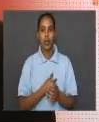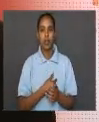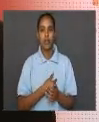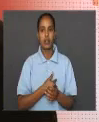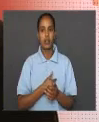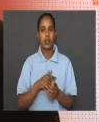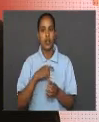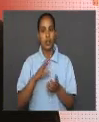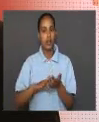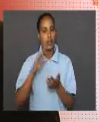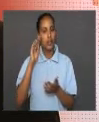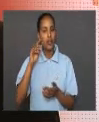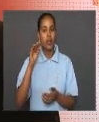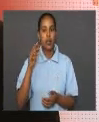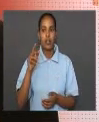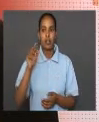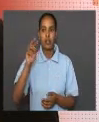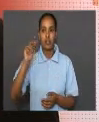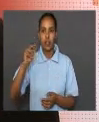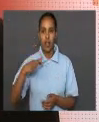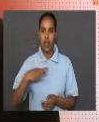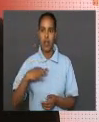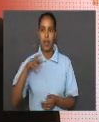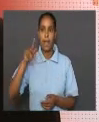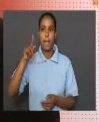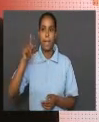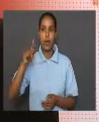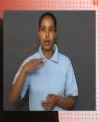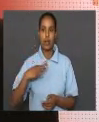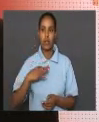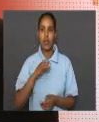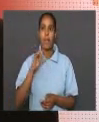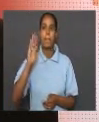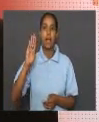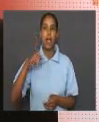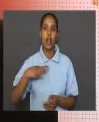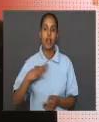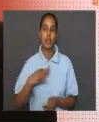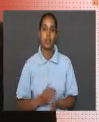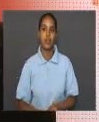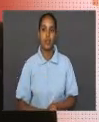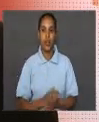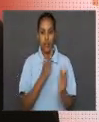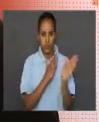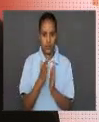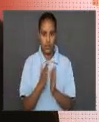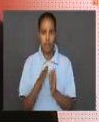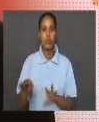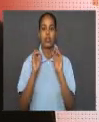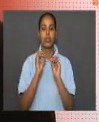learn about nylon, polyester, and bakelite. Are you ready,